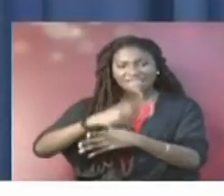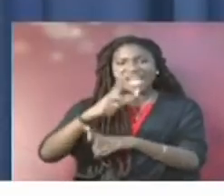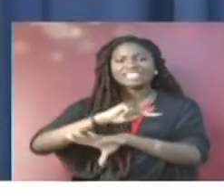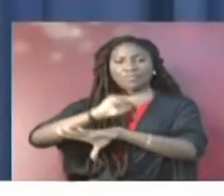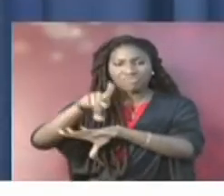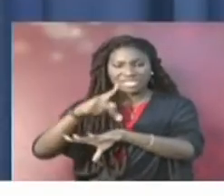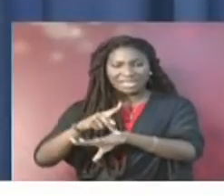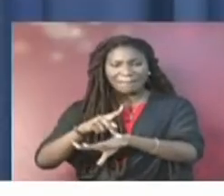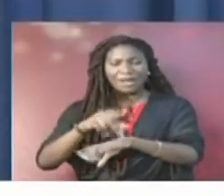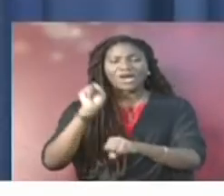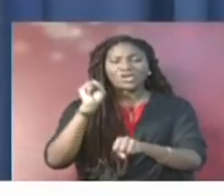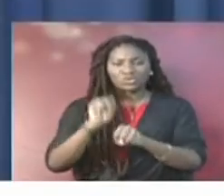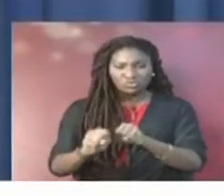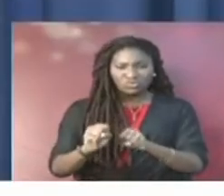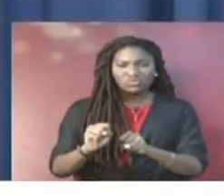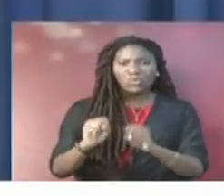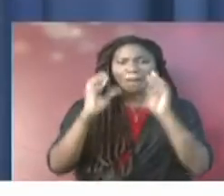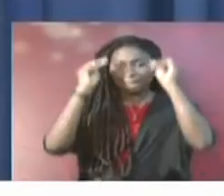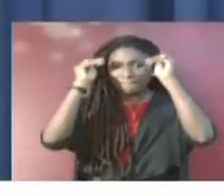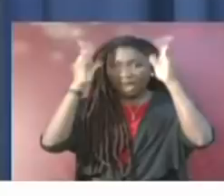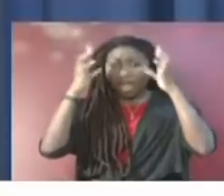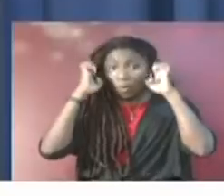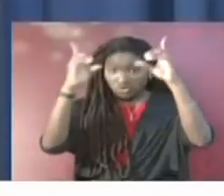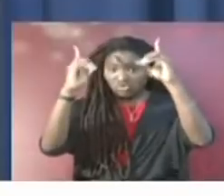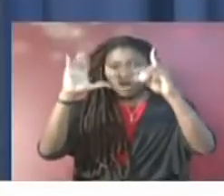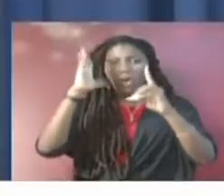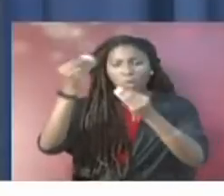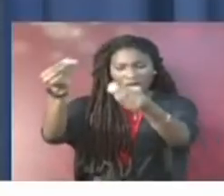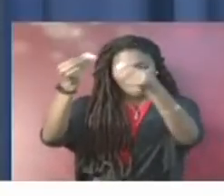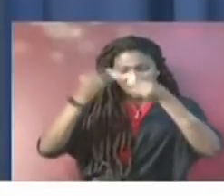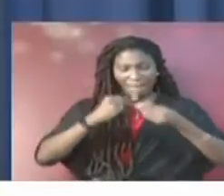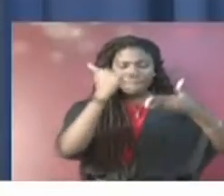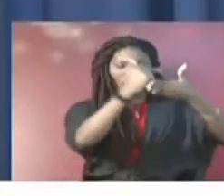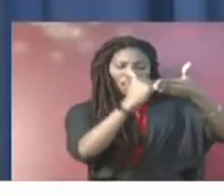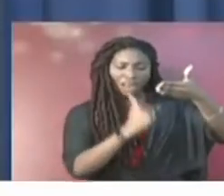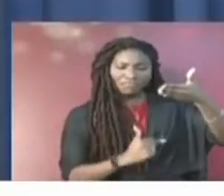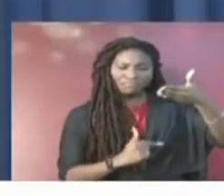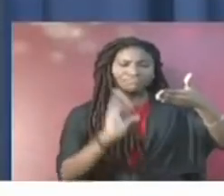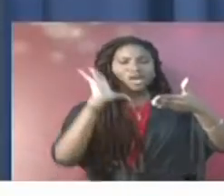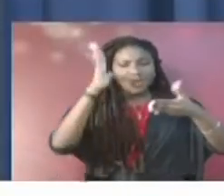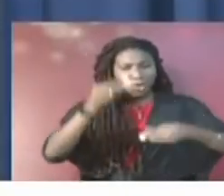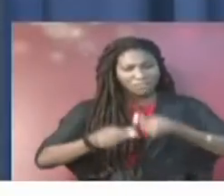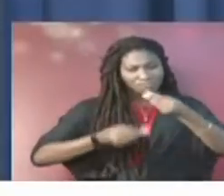that list. And once I get that list, then due consideration will be given to that. Thank you.